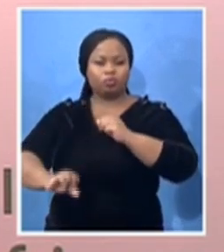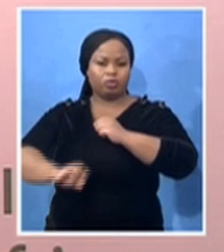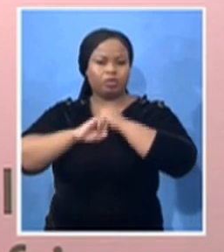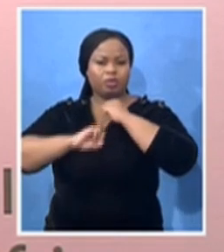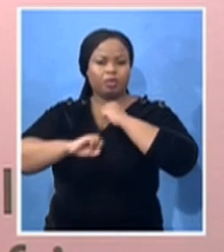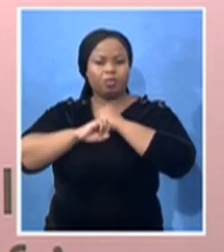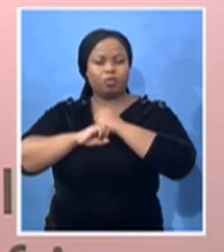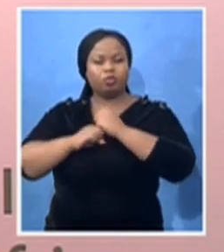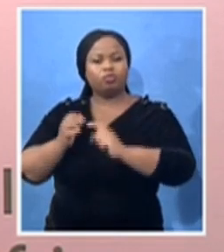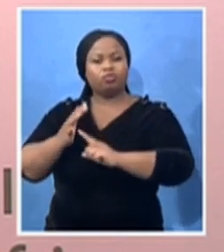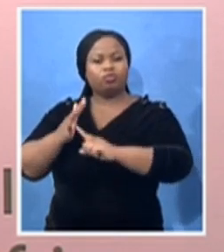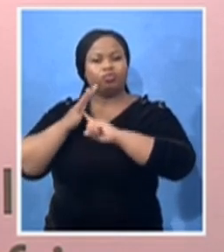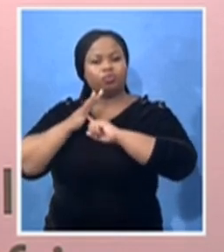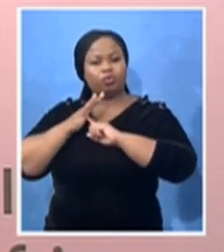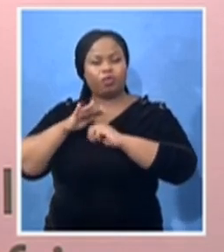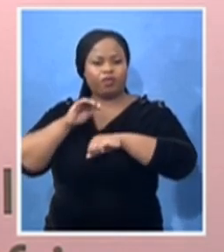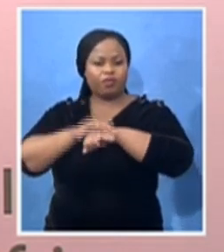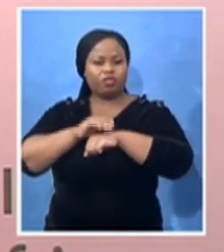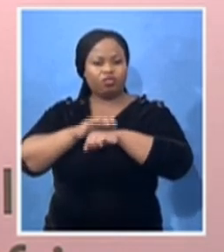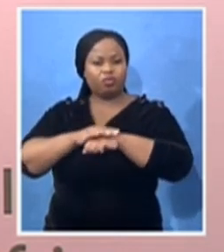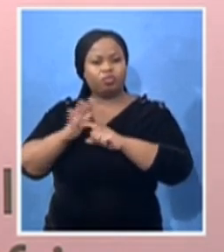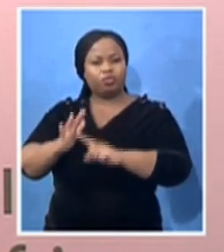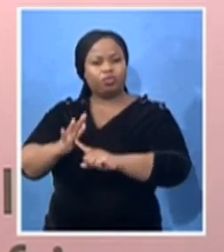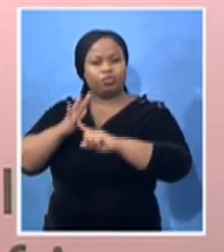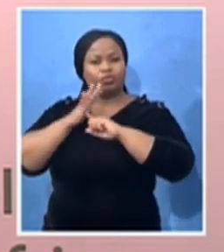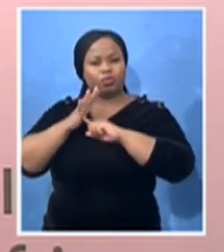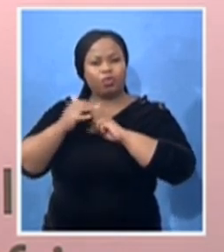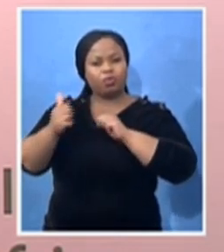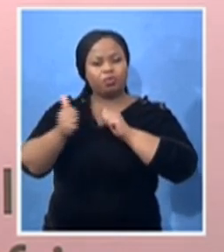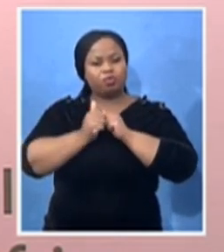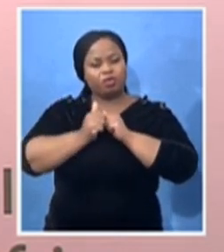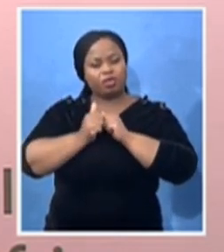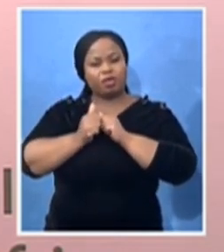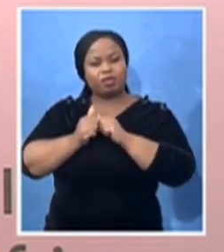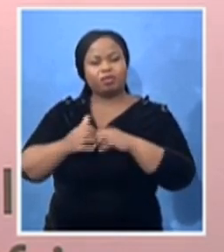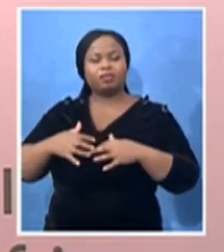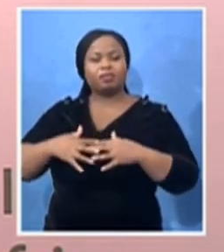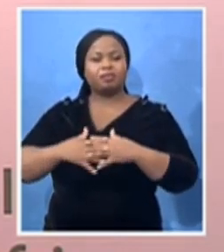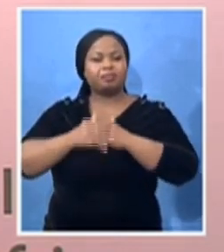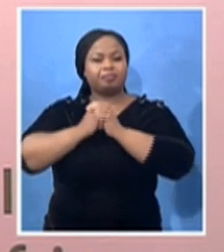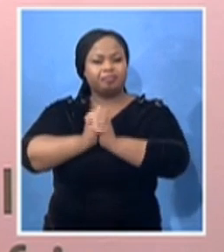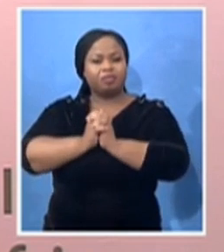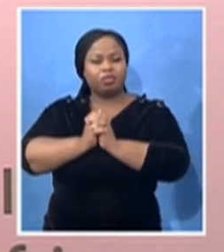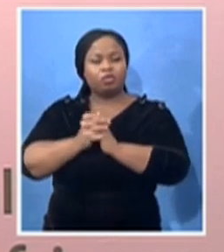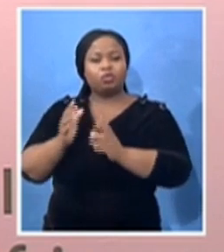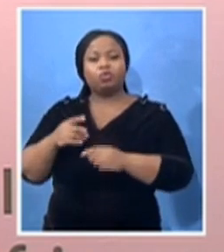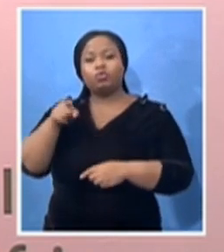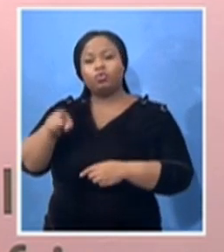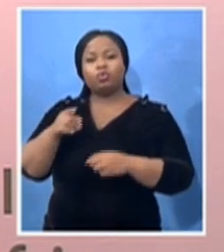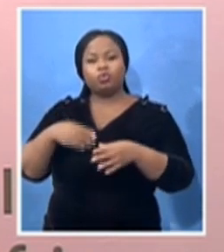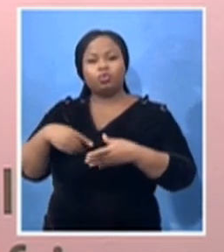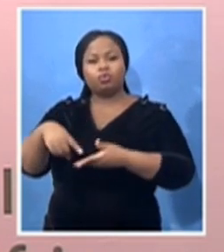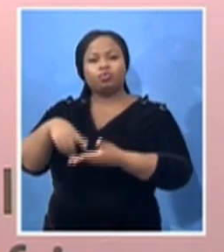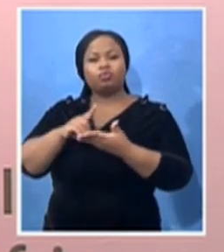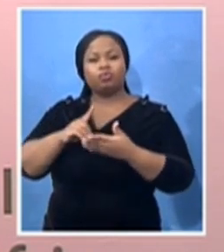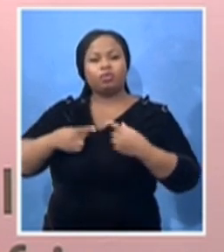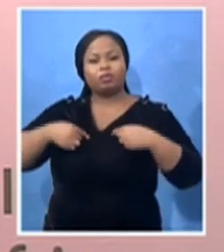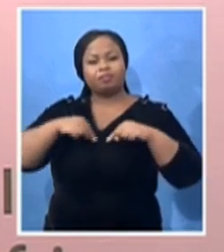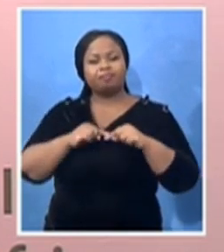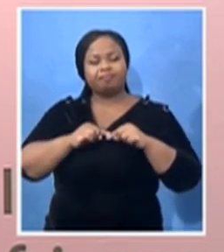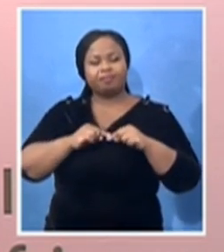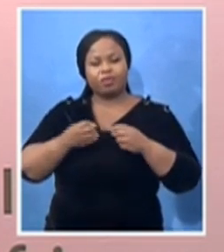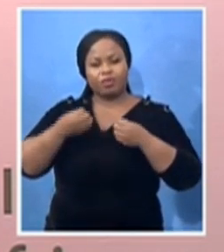which is a donation of the ventilators from the United States government through